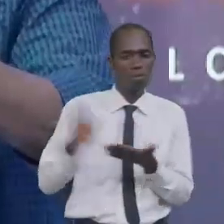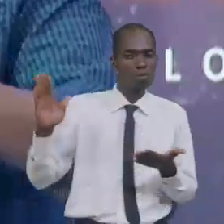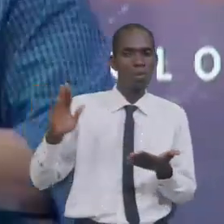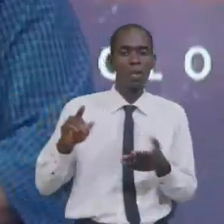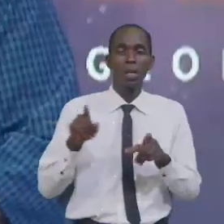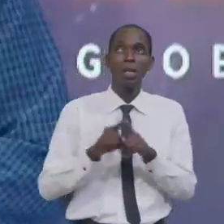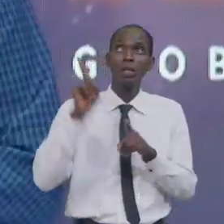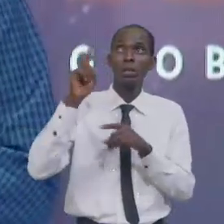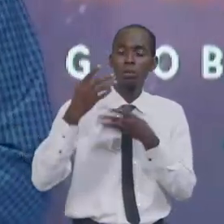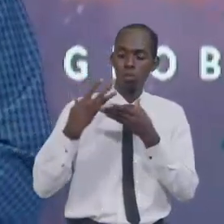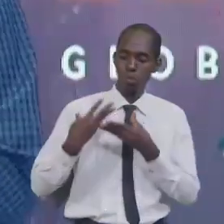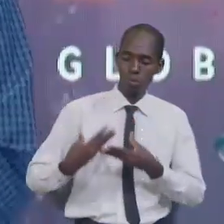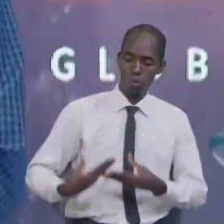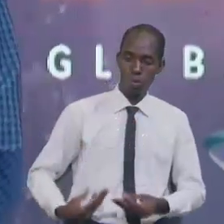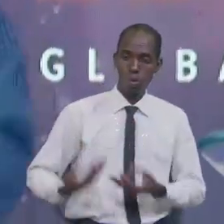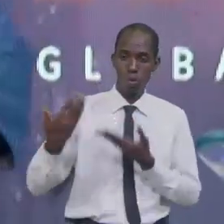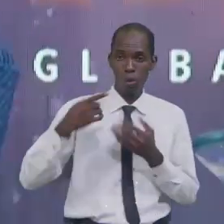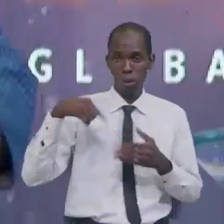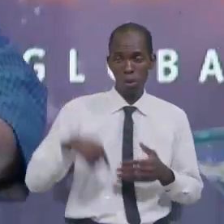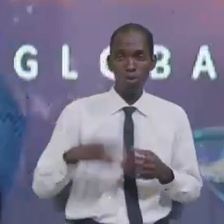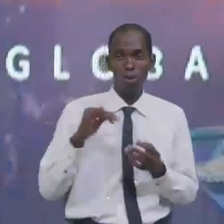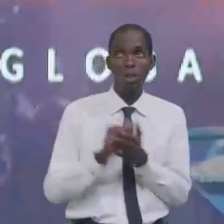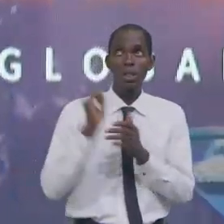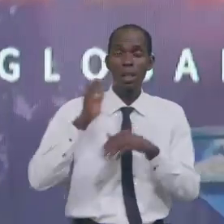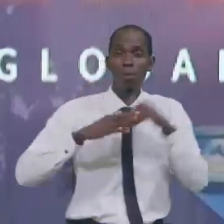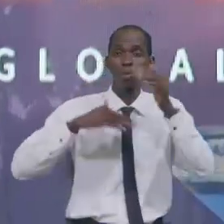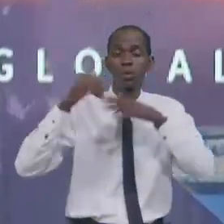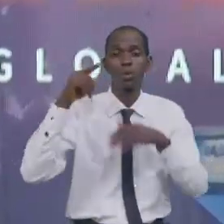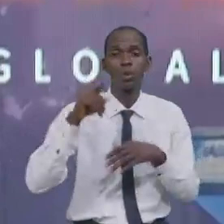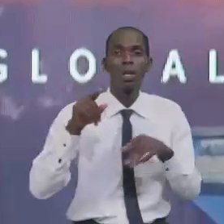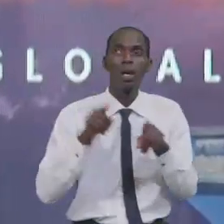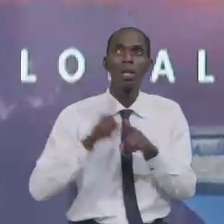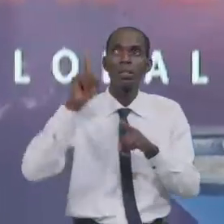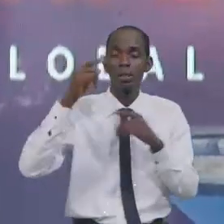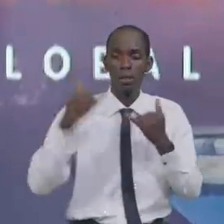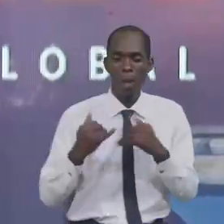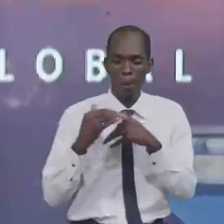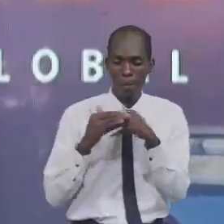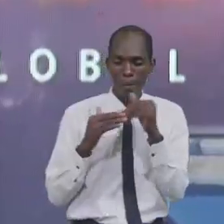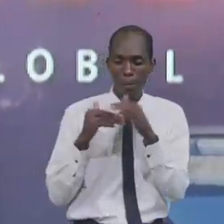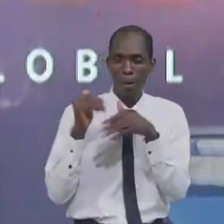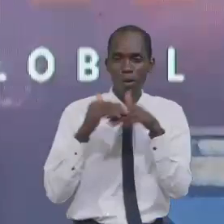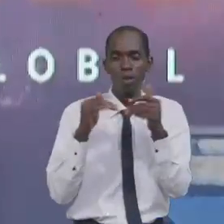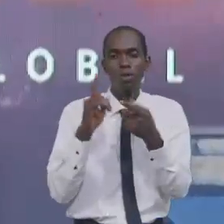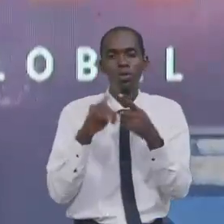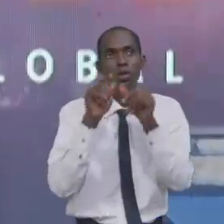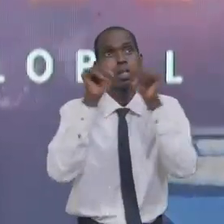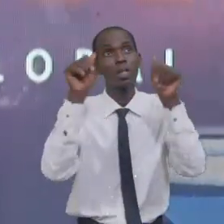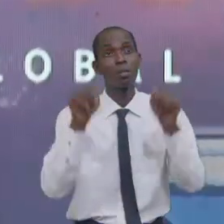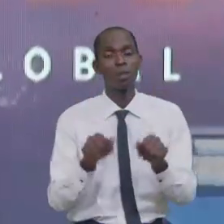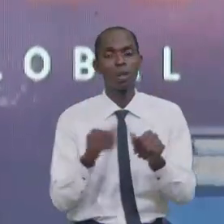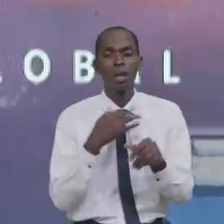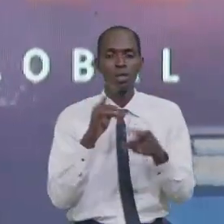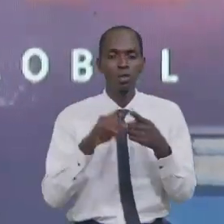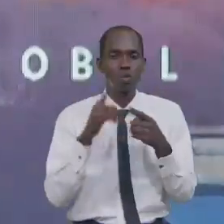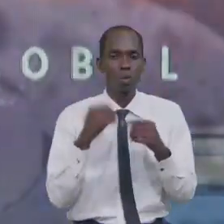mold you, don't kick. And as he molds you to the image and to the picture and